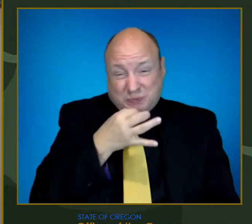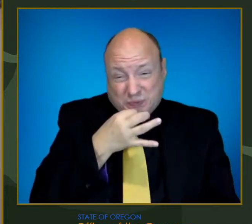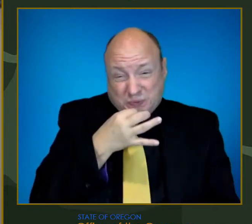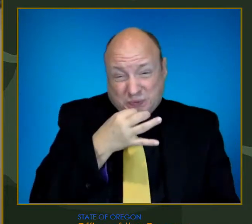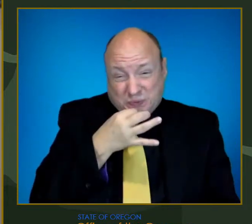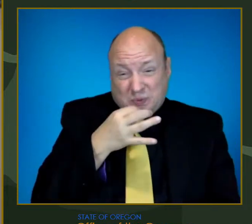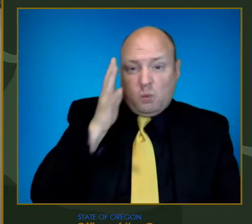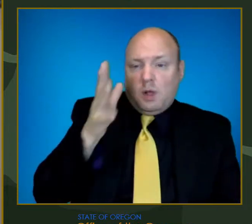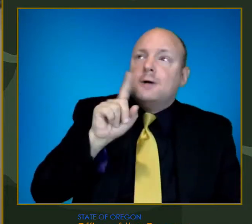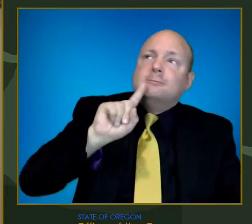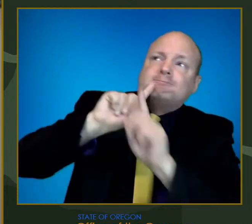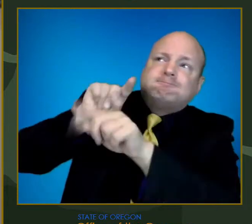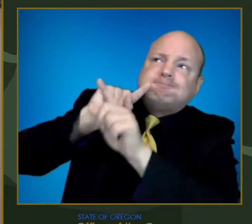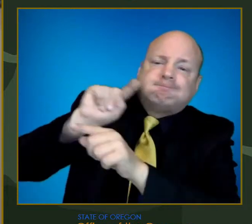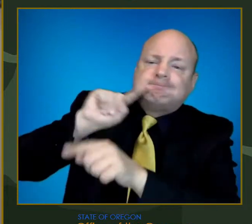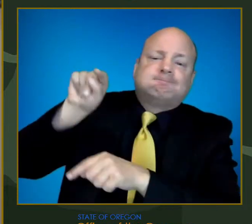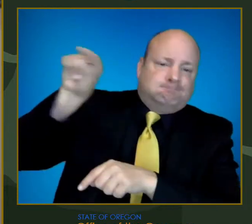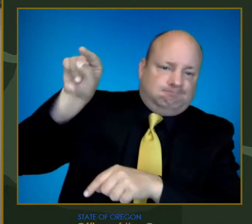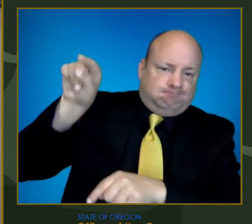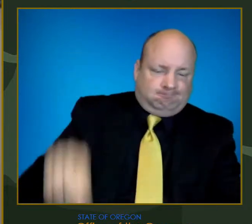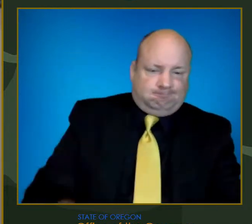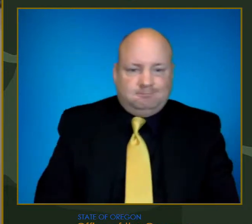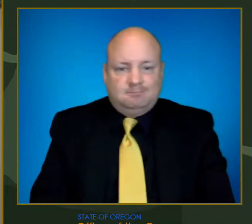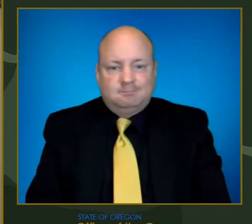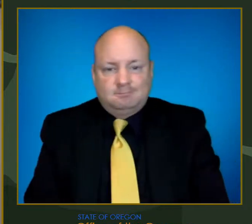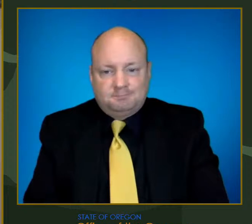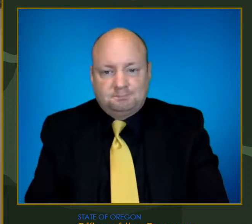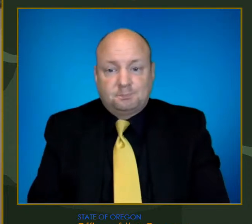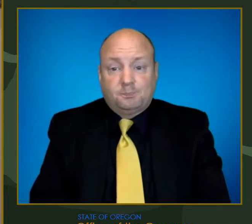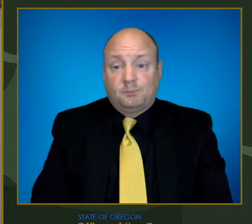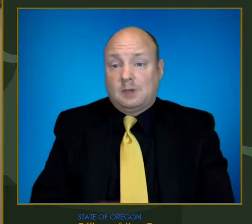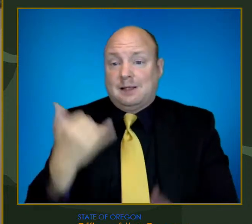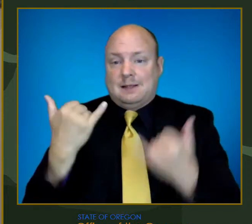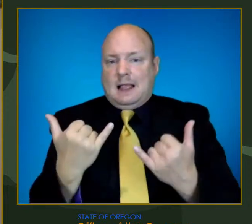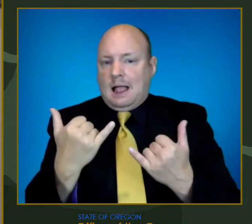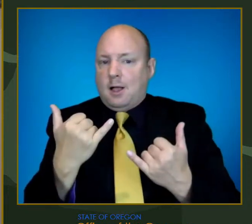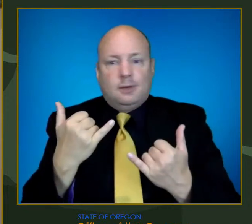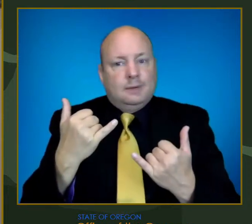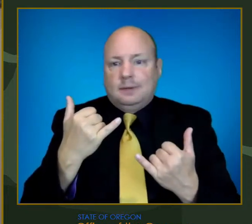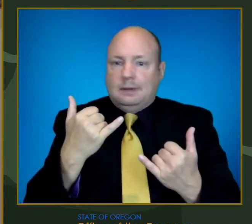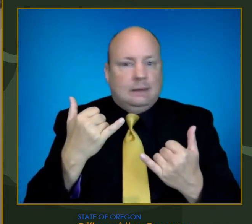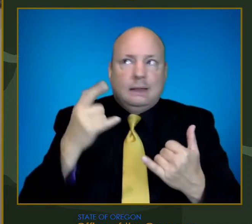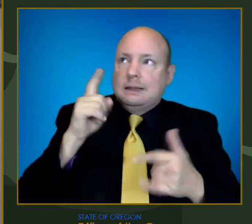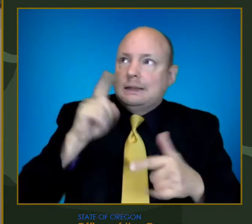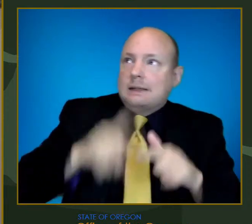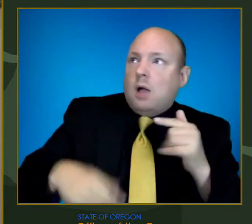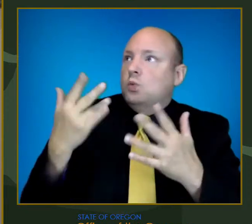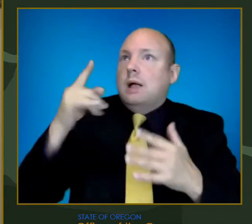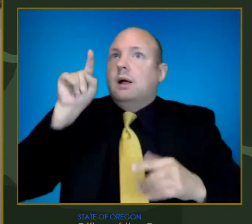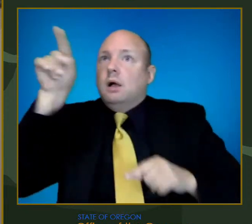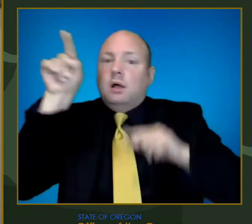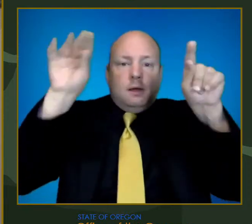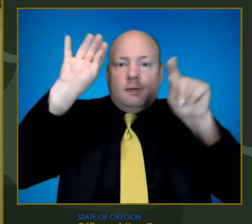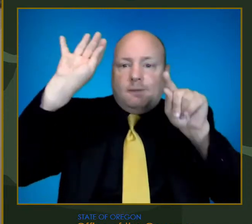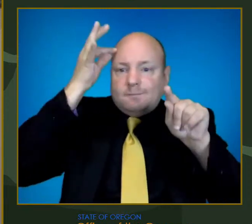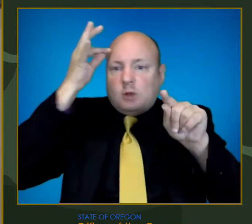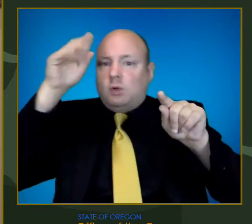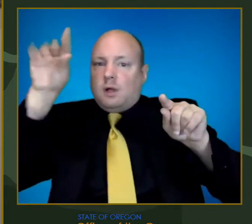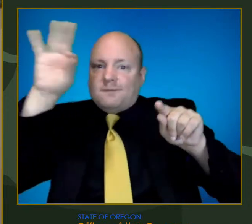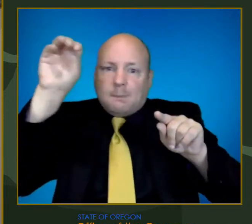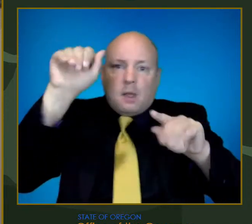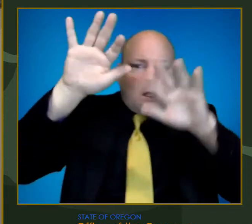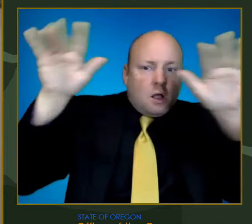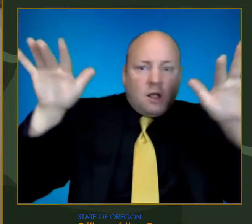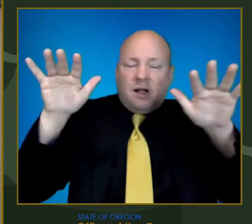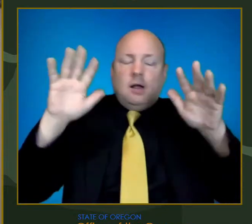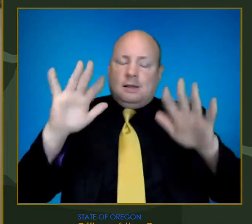However, we cannot wait for help to come. We must proactively implement solutions right now. We